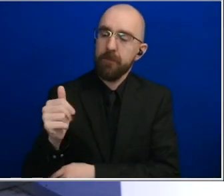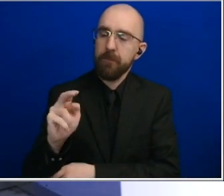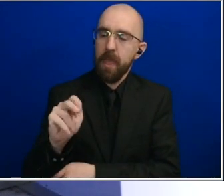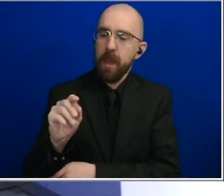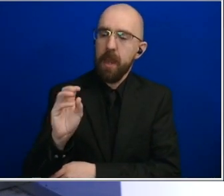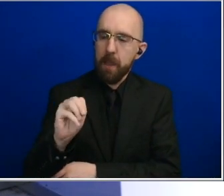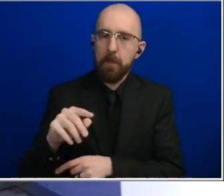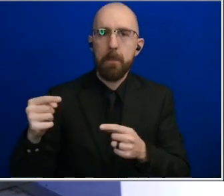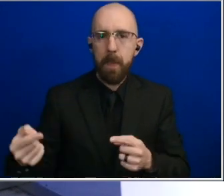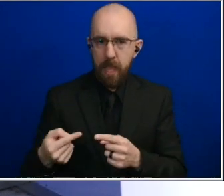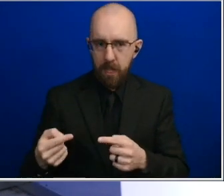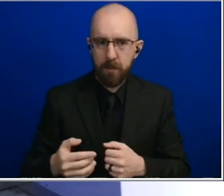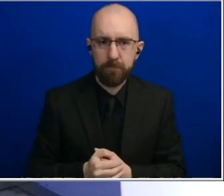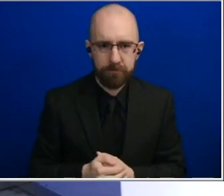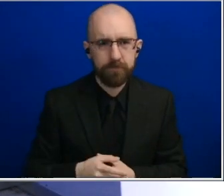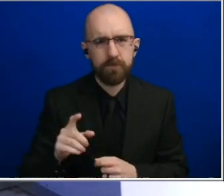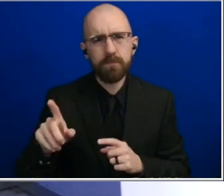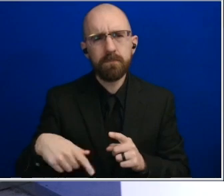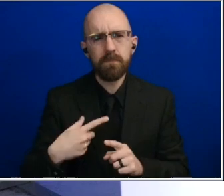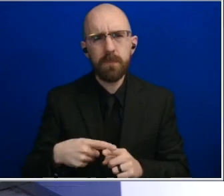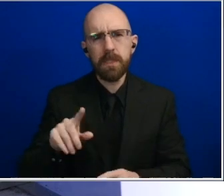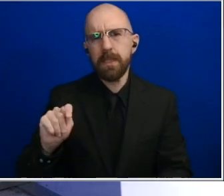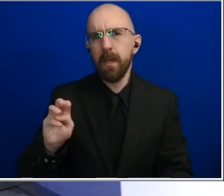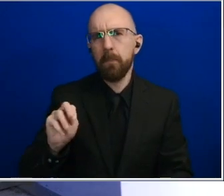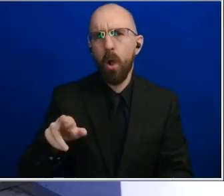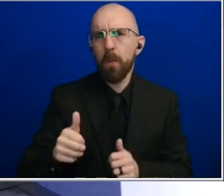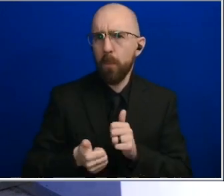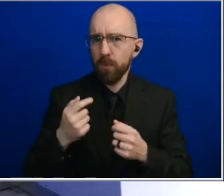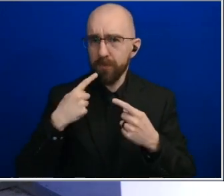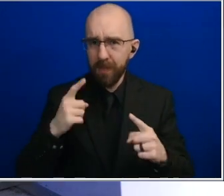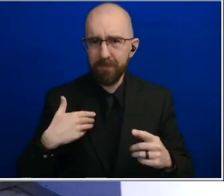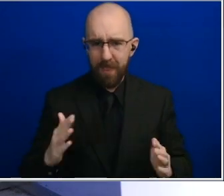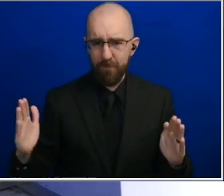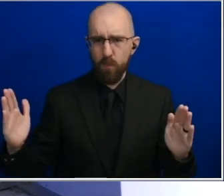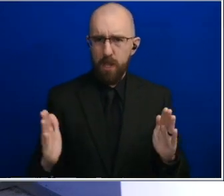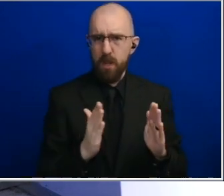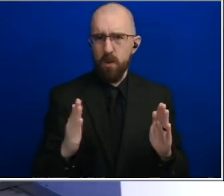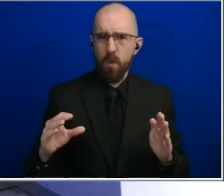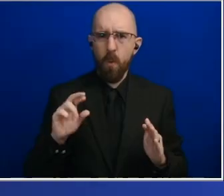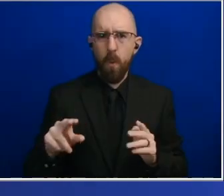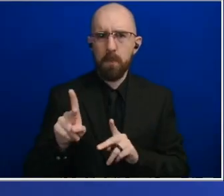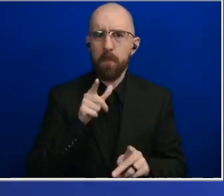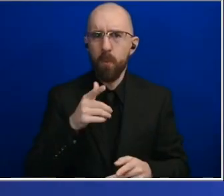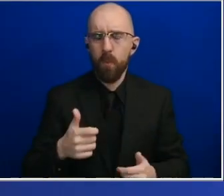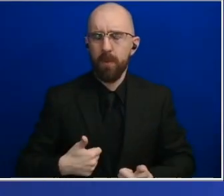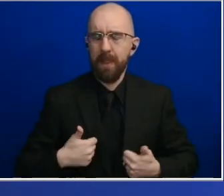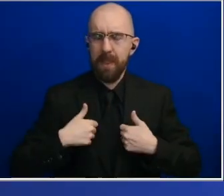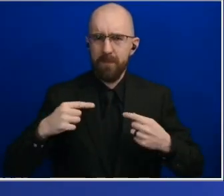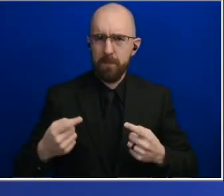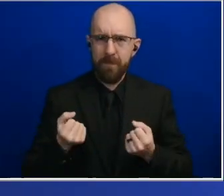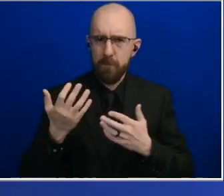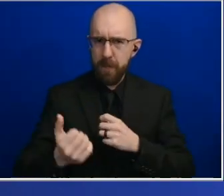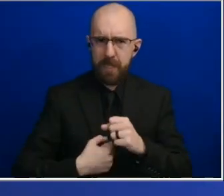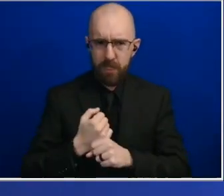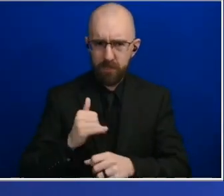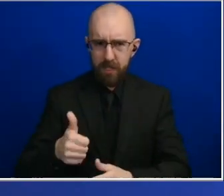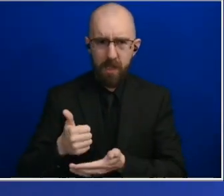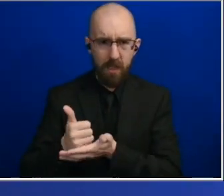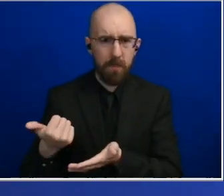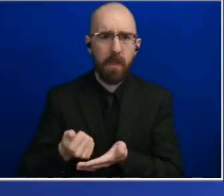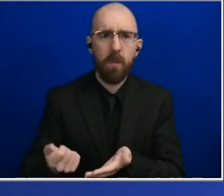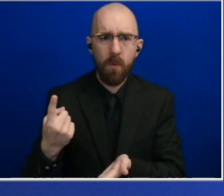when TMR is most effective, or can it help people who've been living with pain for years? I think that's the question moving forward,